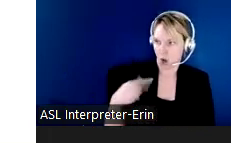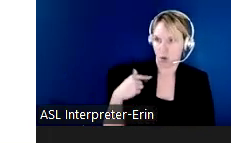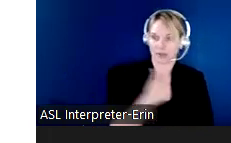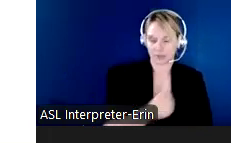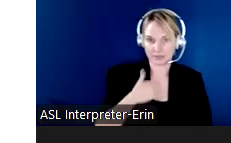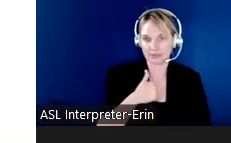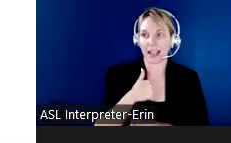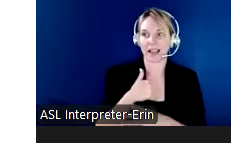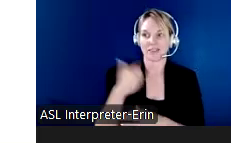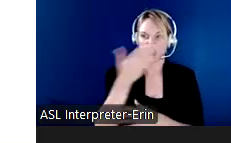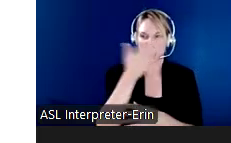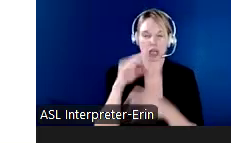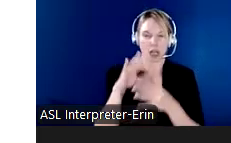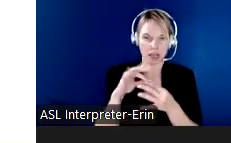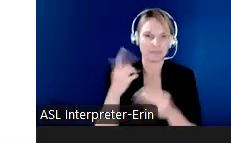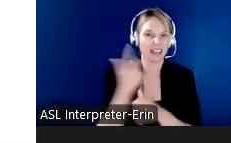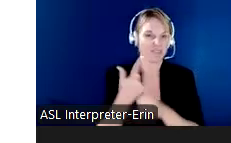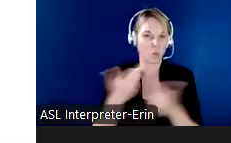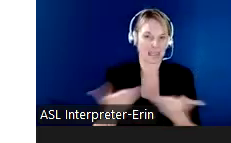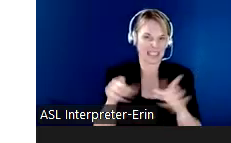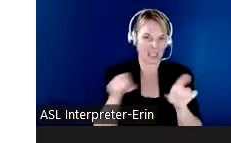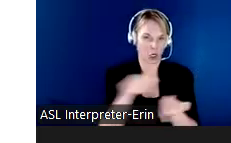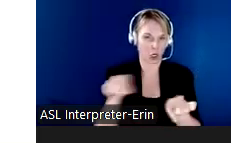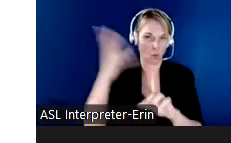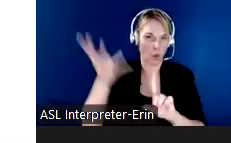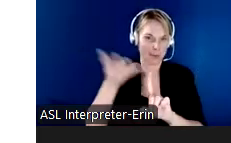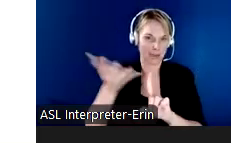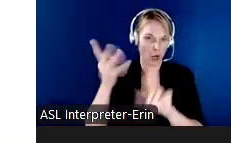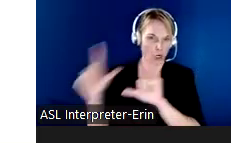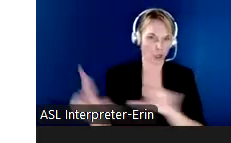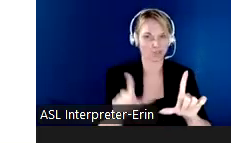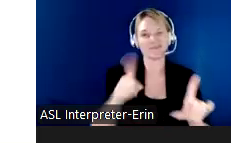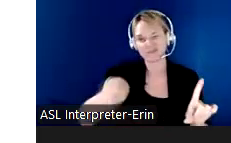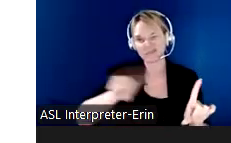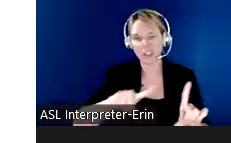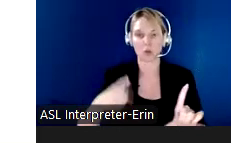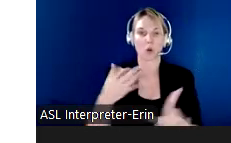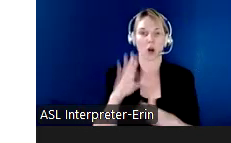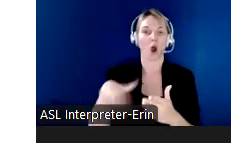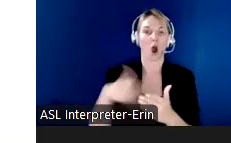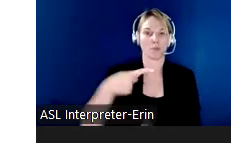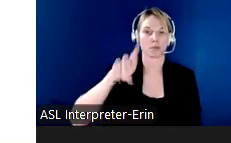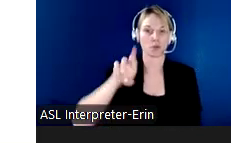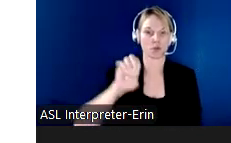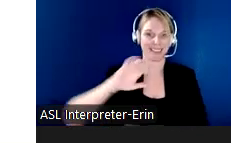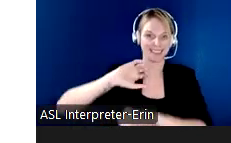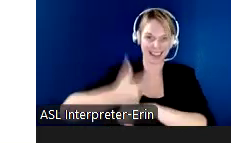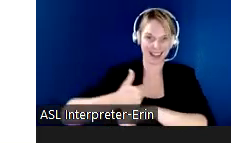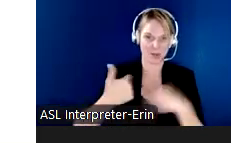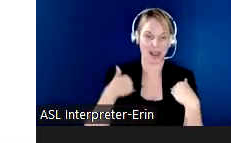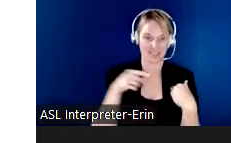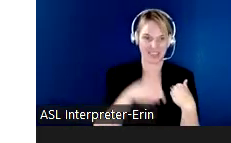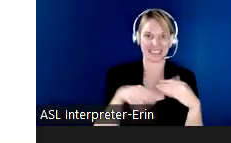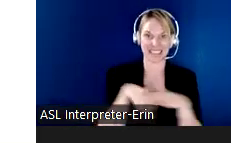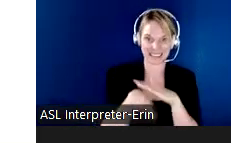everyone who's basically in this webinar, you all are essentially pre-set up to have this access. So anyone who's going to